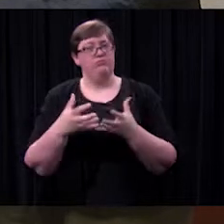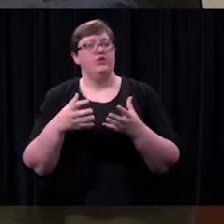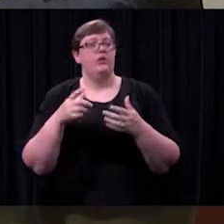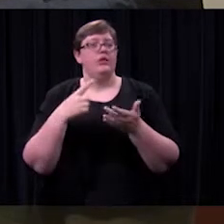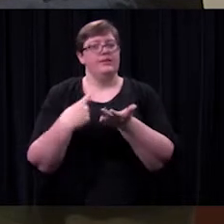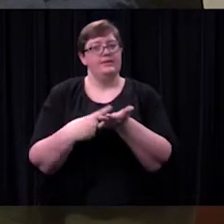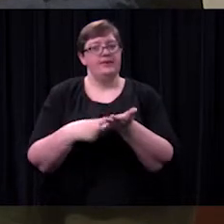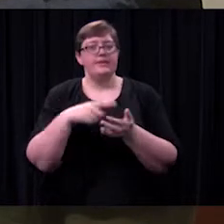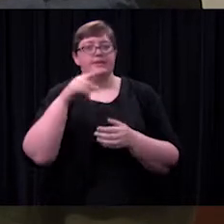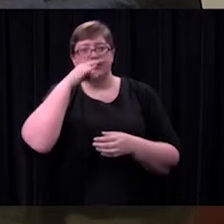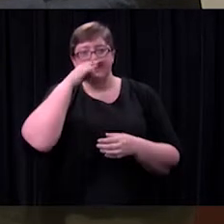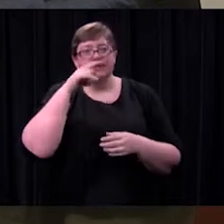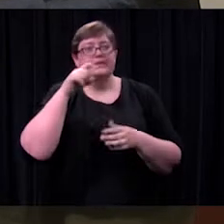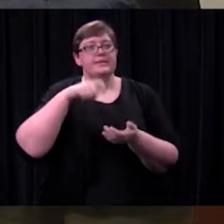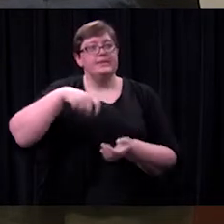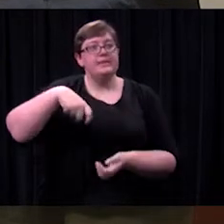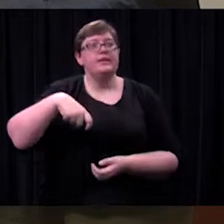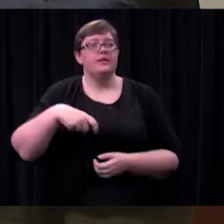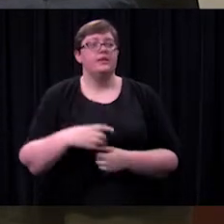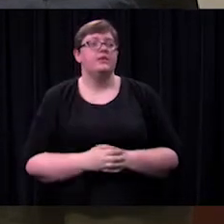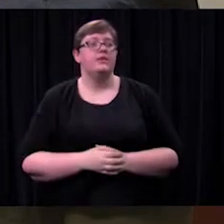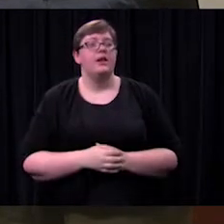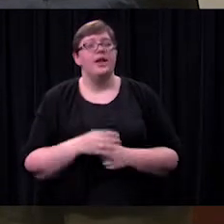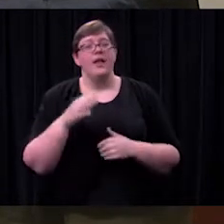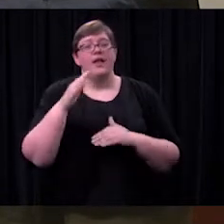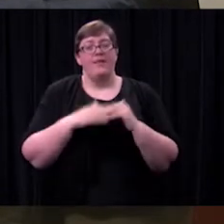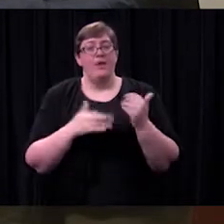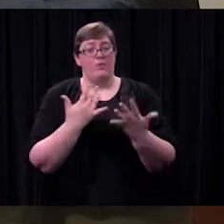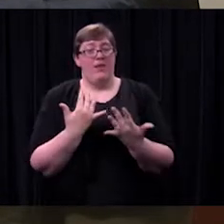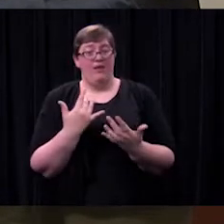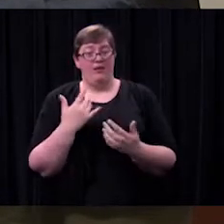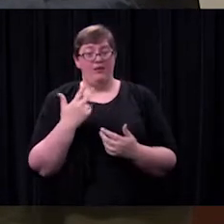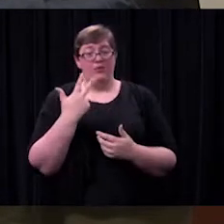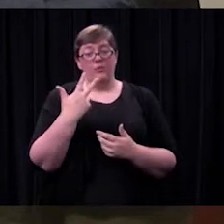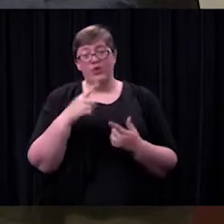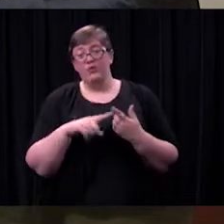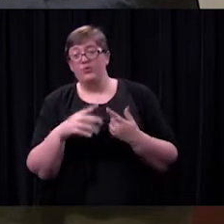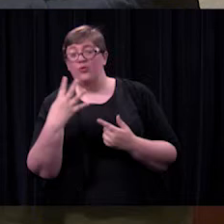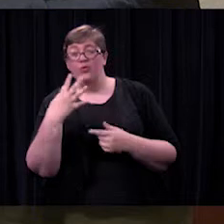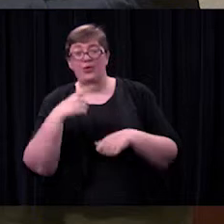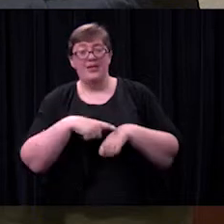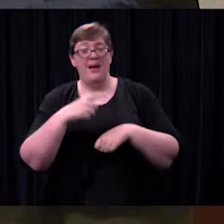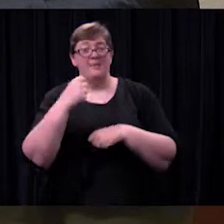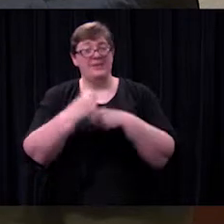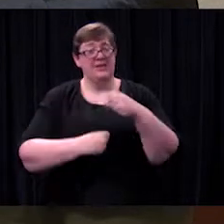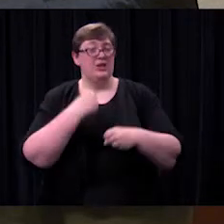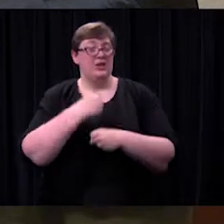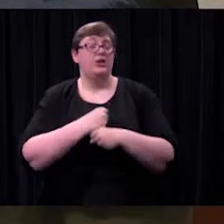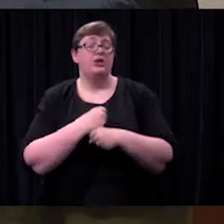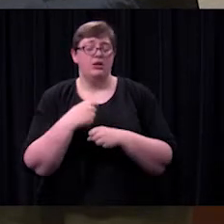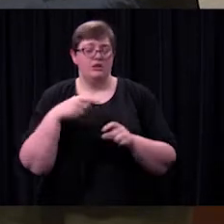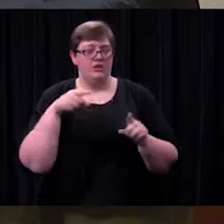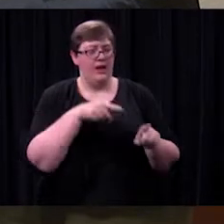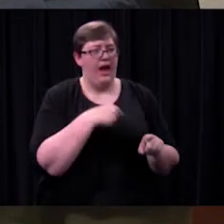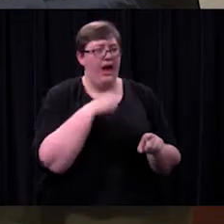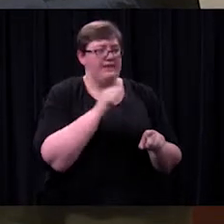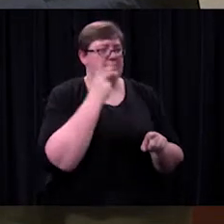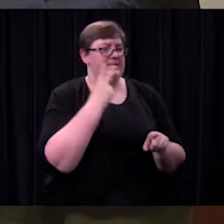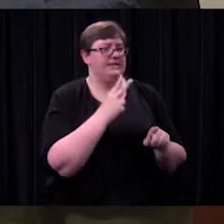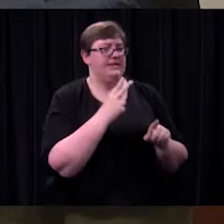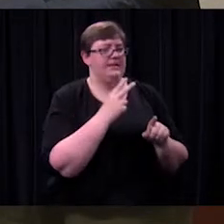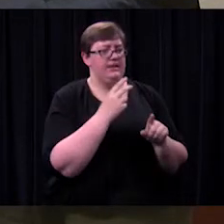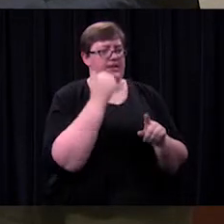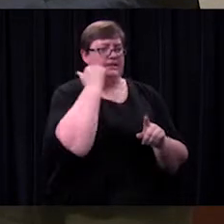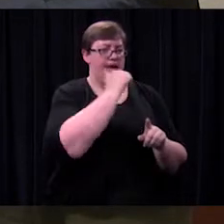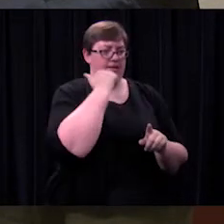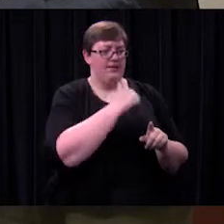be very frequent data, so rather than waiting for 3 or 4 points a year, I can see my data this afternoon and it can impact my instruction tomorrow with my